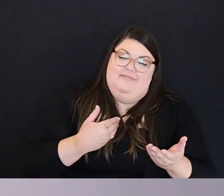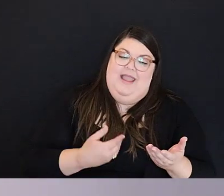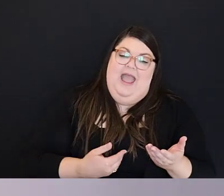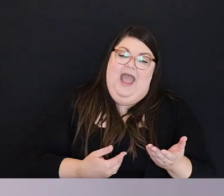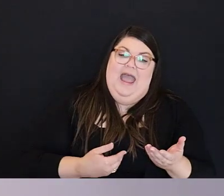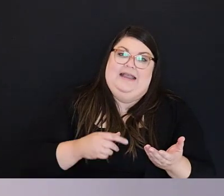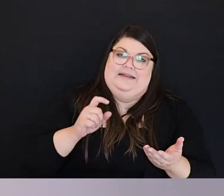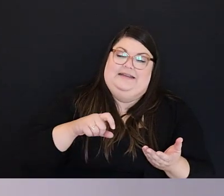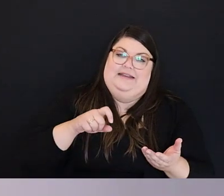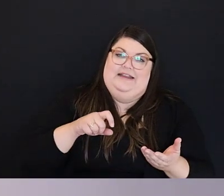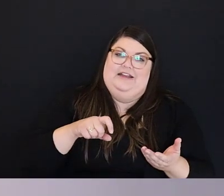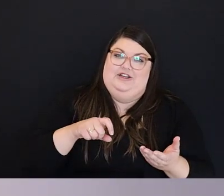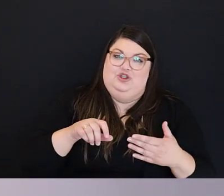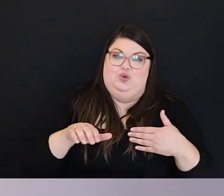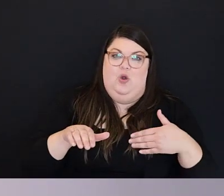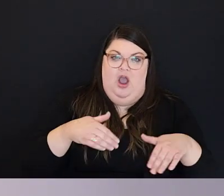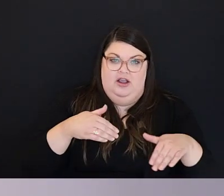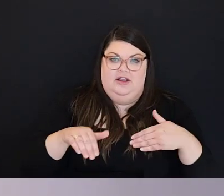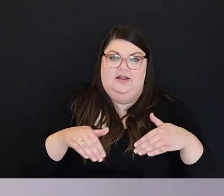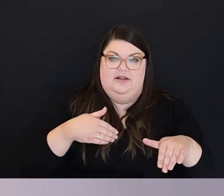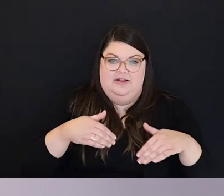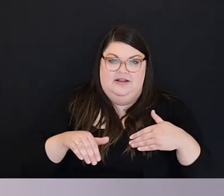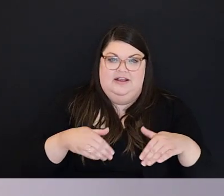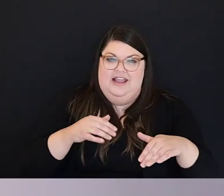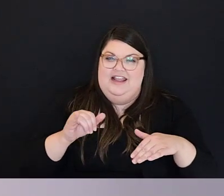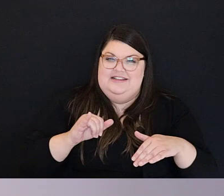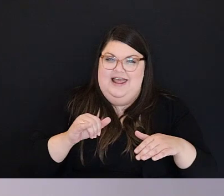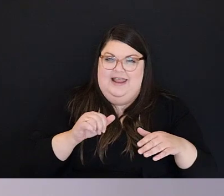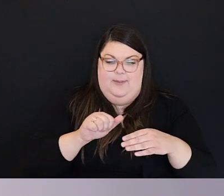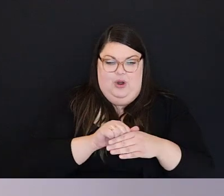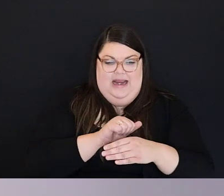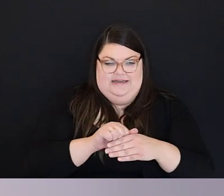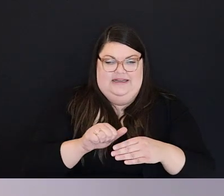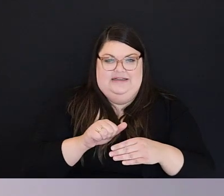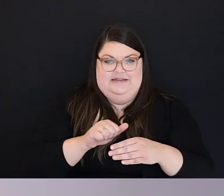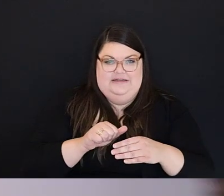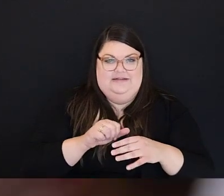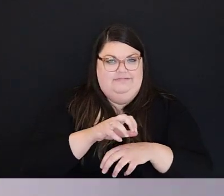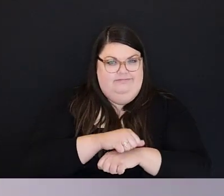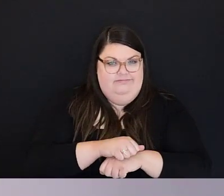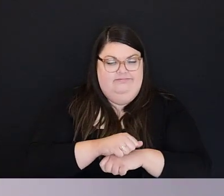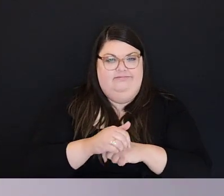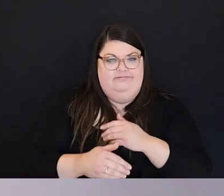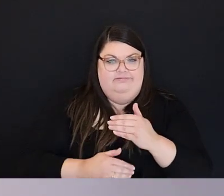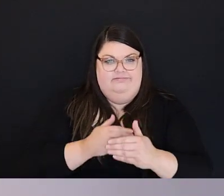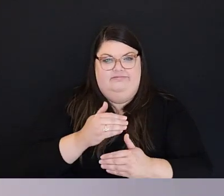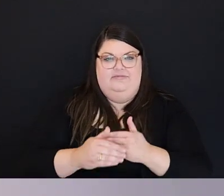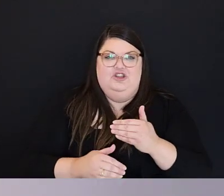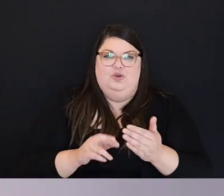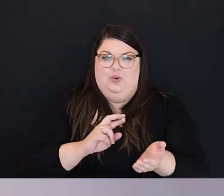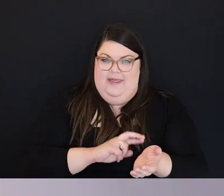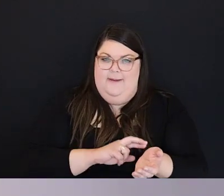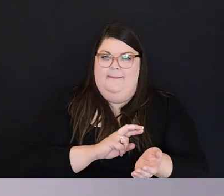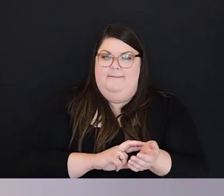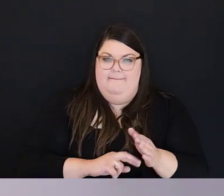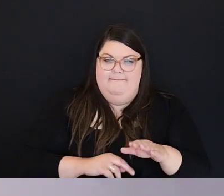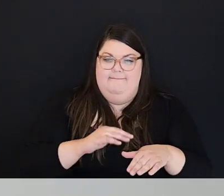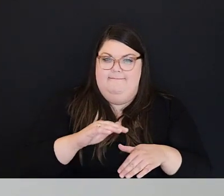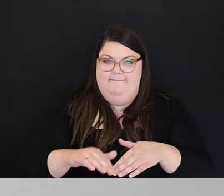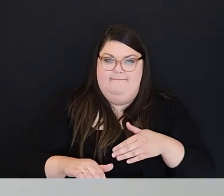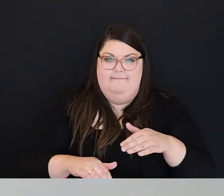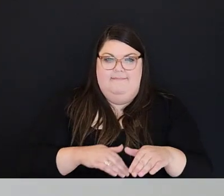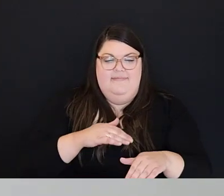I need to walk. It's like a practice for me. So there's like that rhythm, and it's very